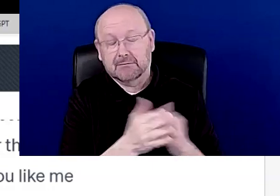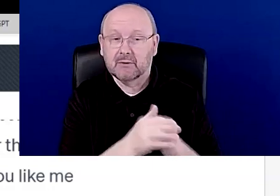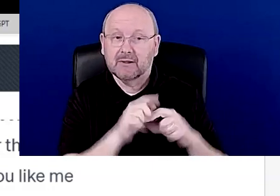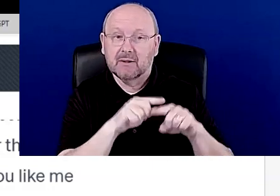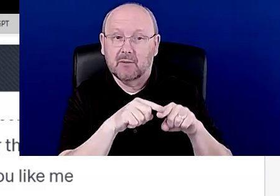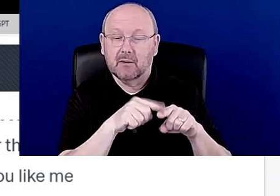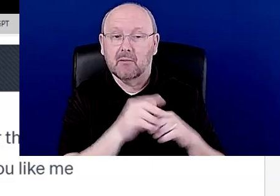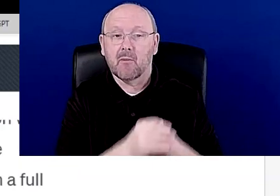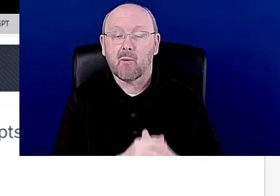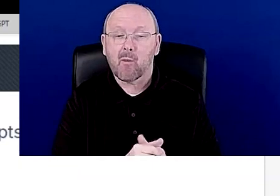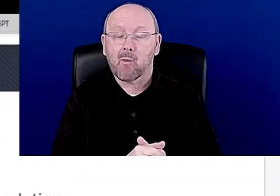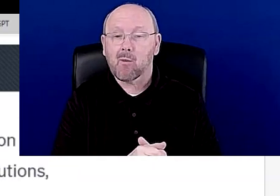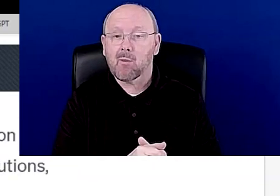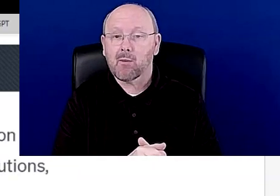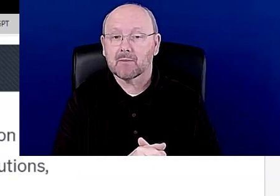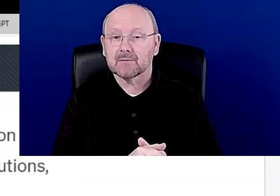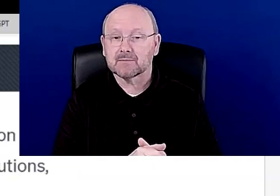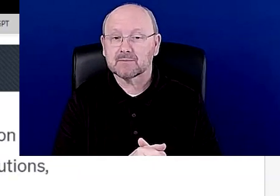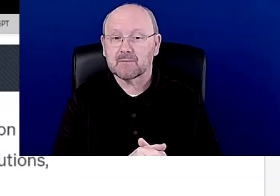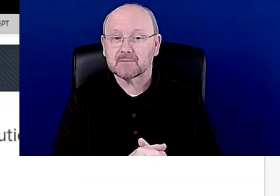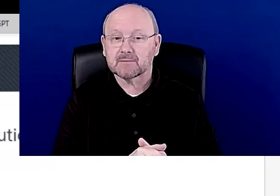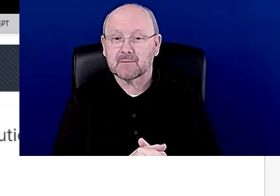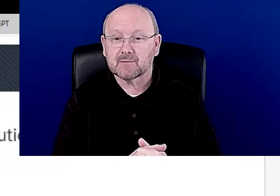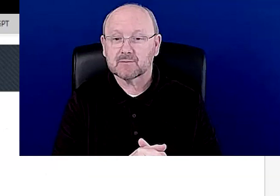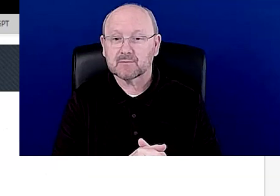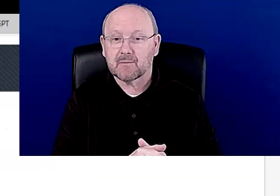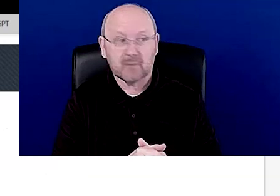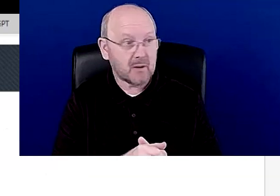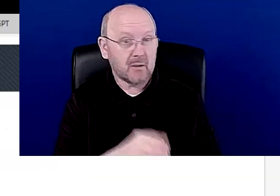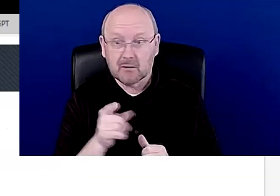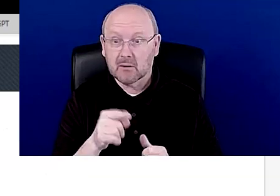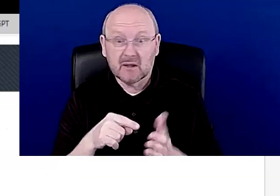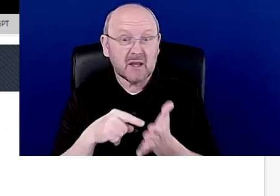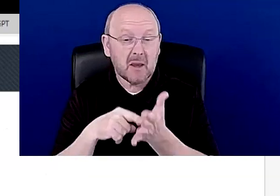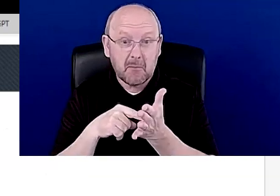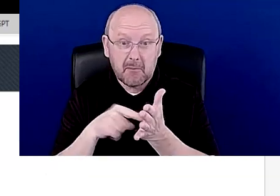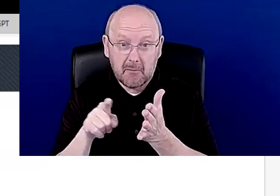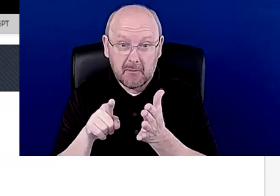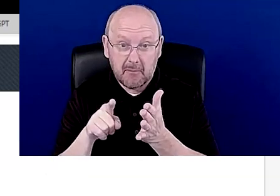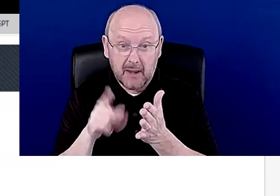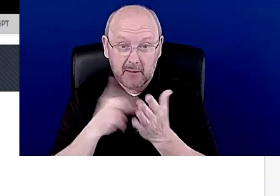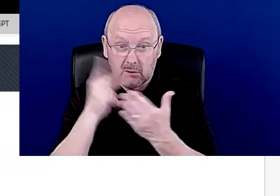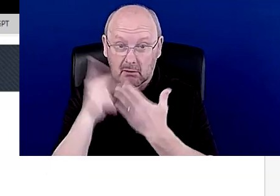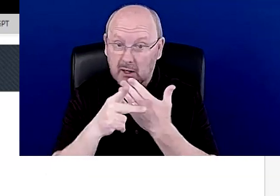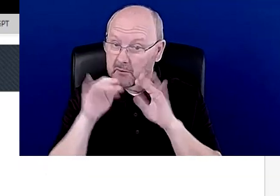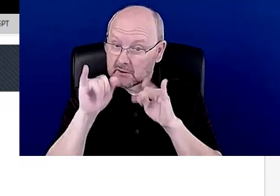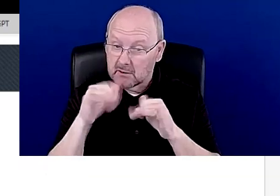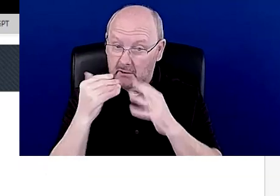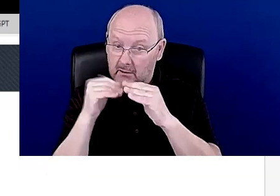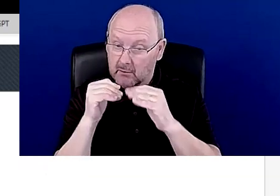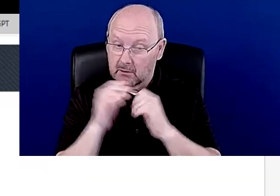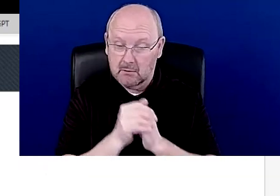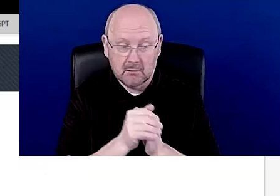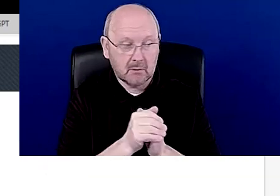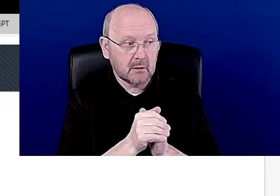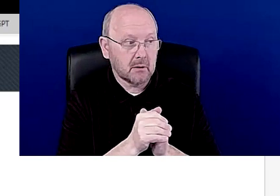It is on the free version. No, this is the paid version. Even in the paid version, it's limiting it. Yeah. Yeah. Yeah. But then you could ask it to write out